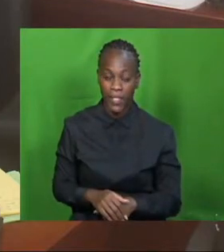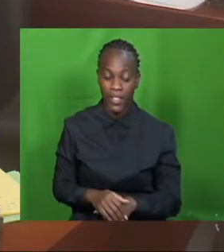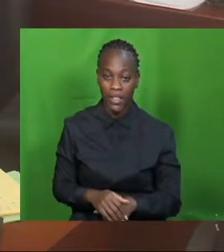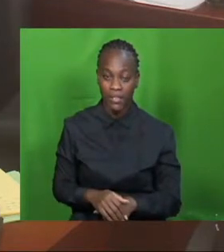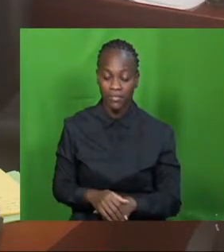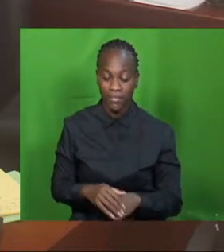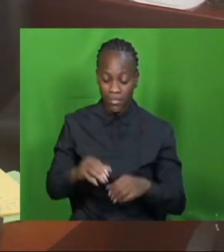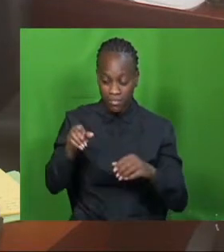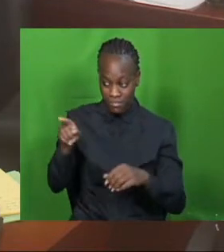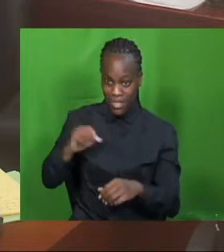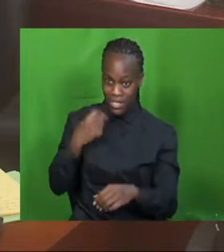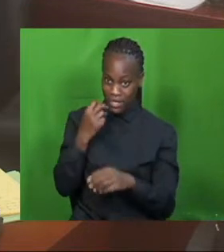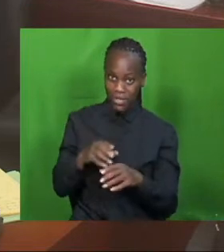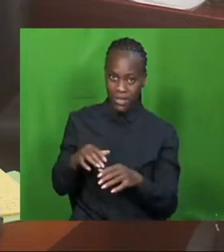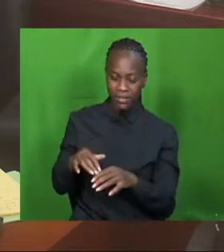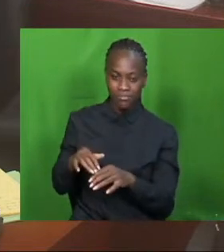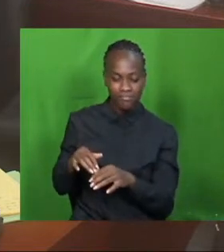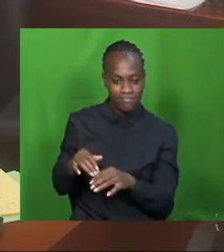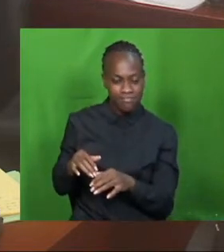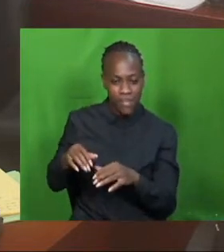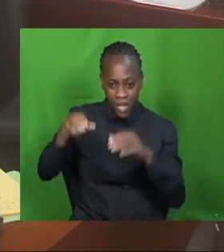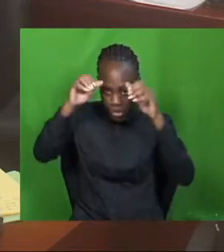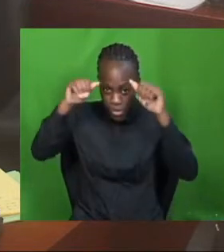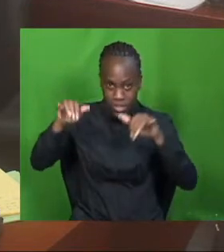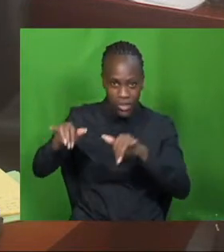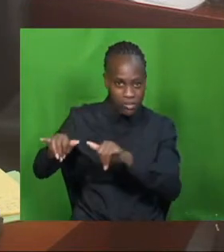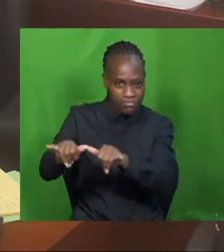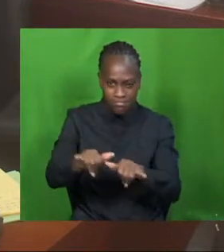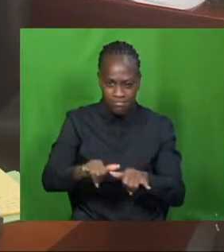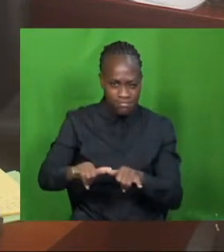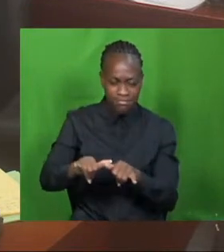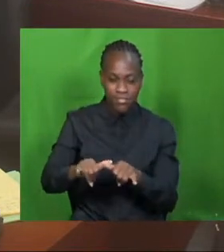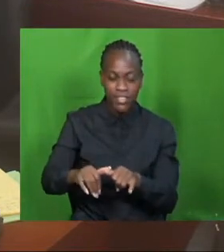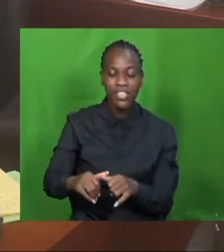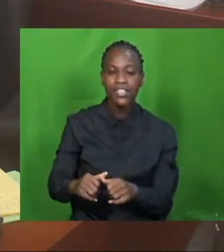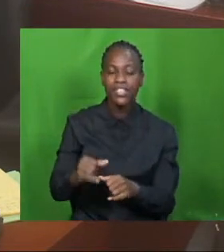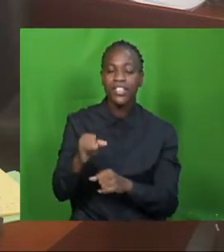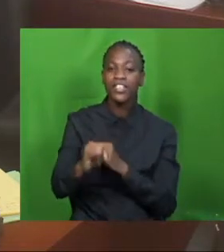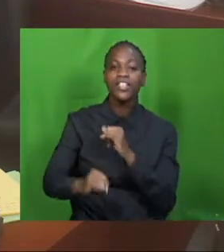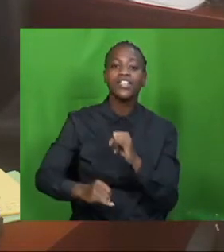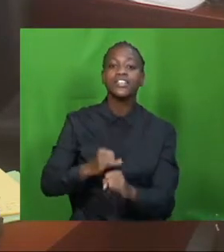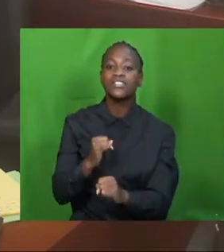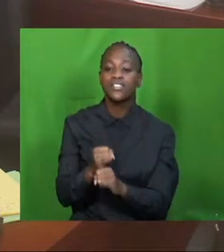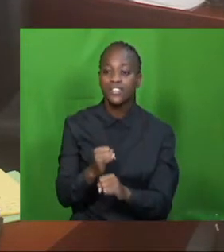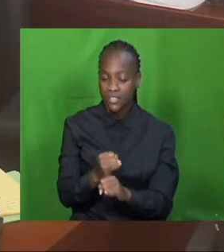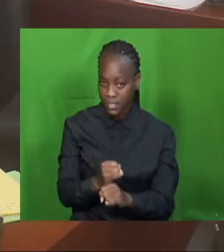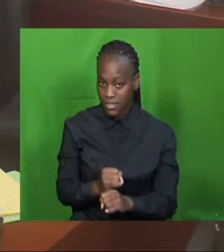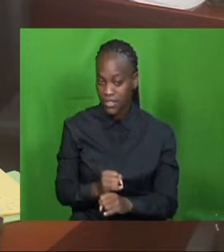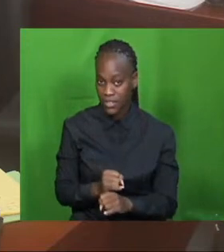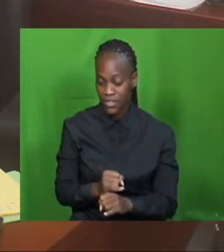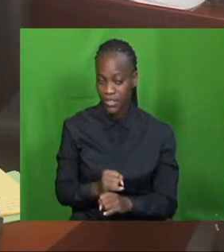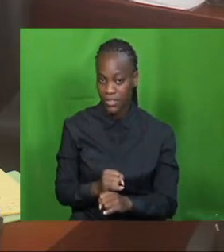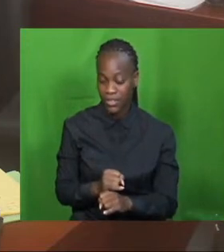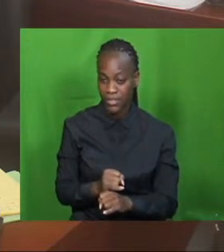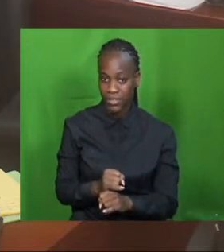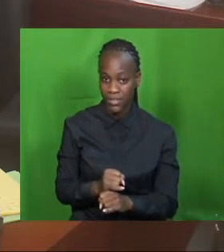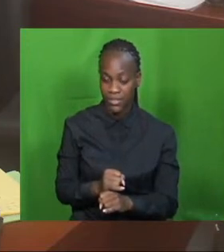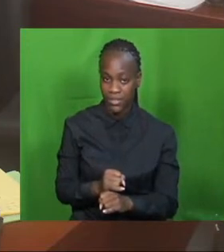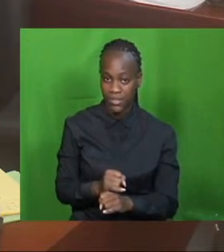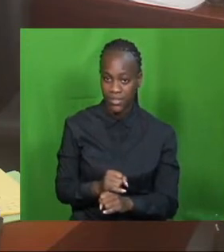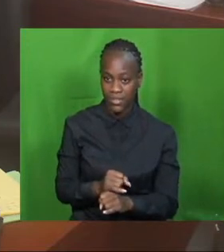having in Tanzania. We used to have them in Dar es Salaam. Today, they've moved it to the new